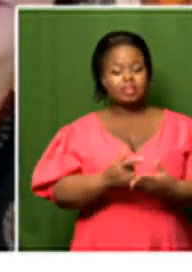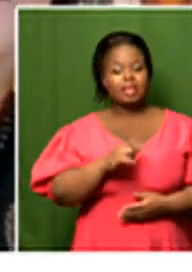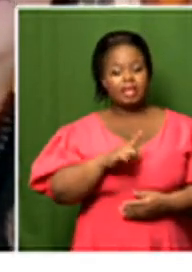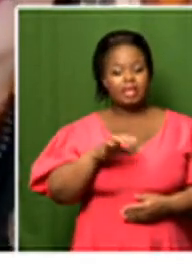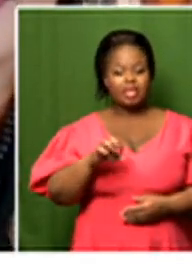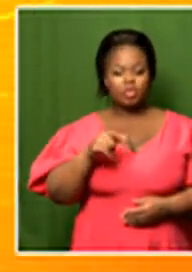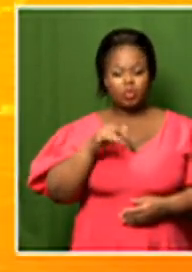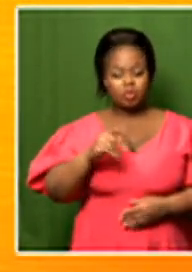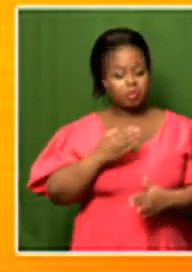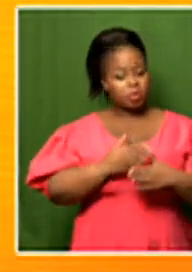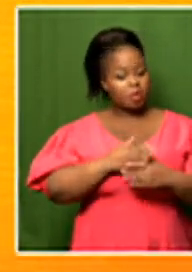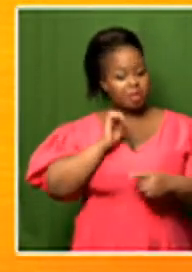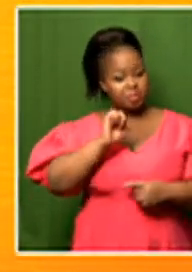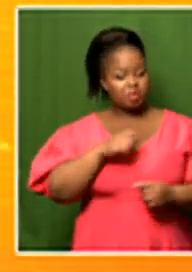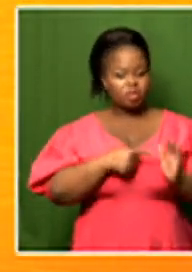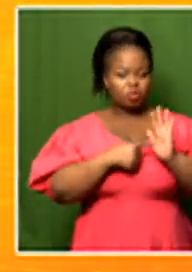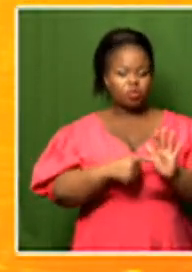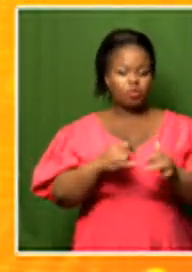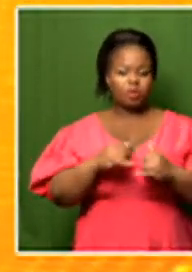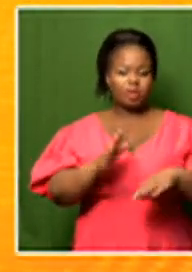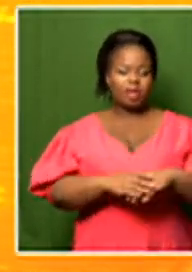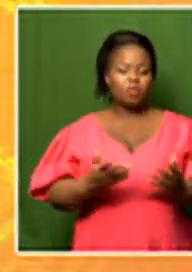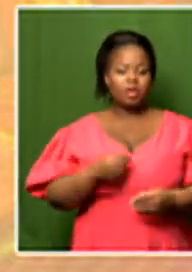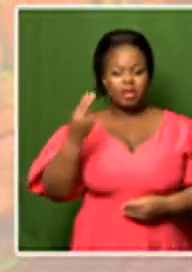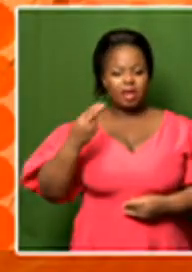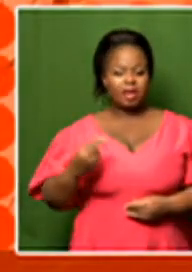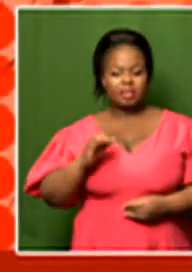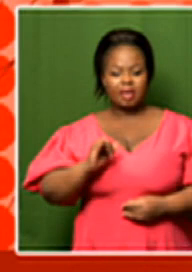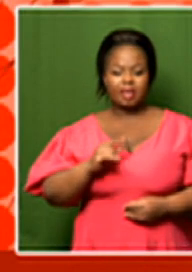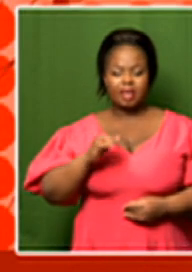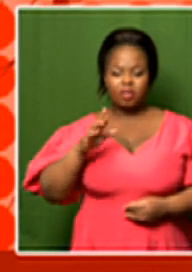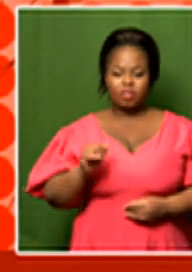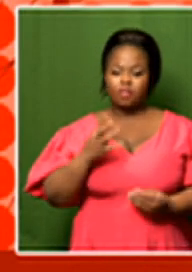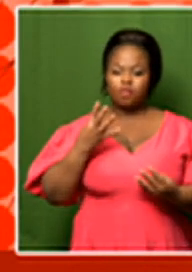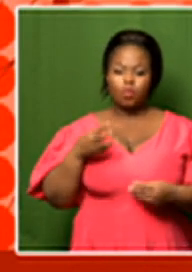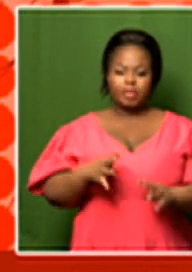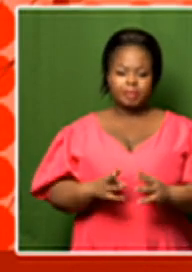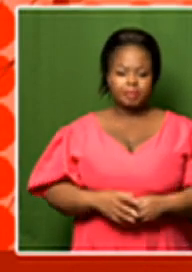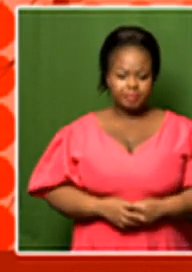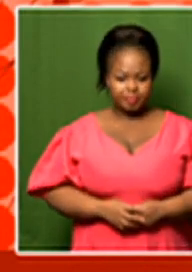Scott Hempson on her work that is currently showing online at the Art Eye Gallery in Four Ways.